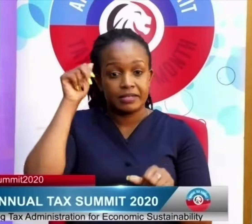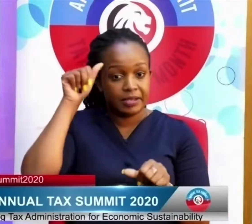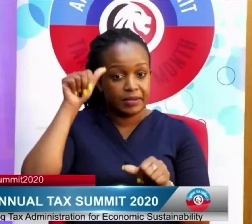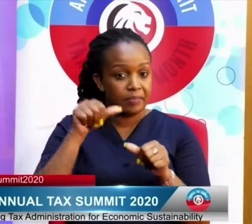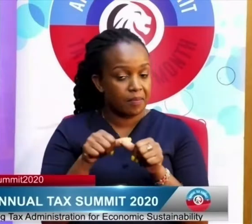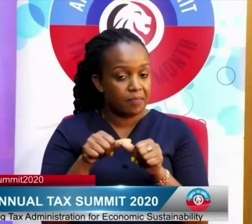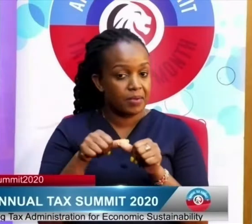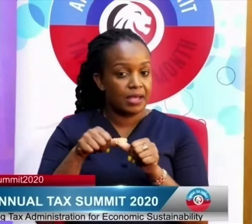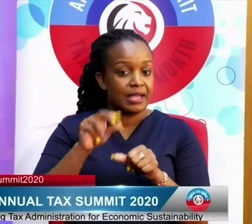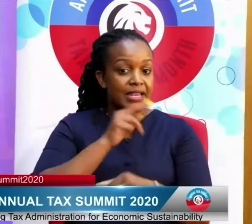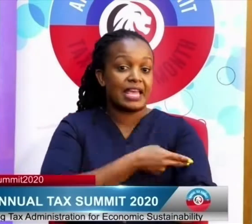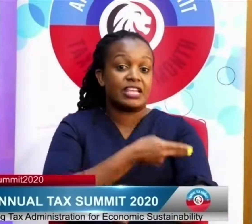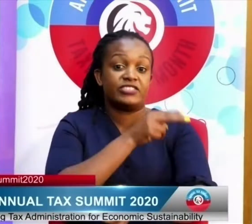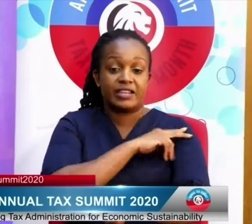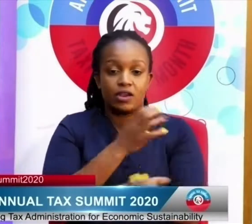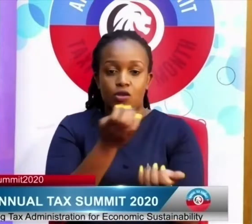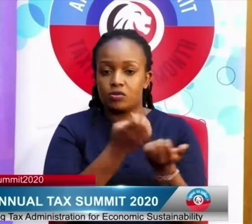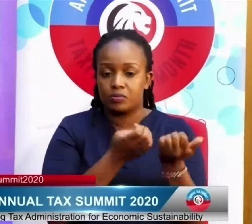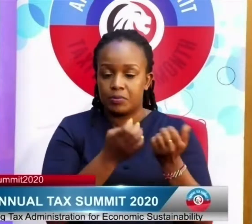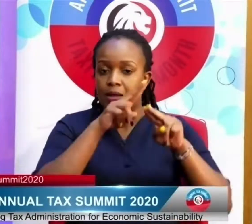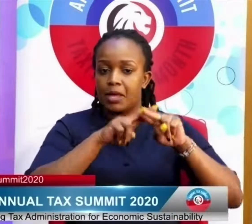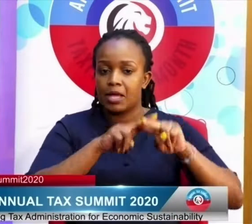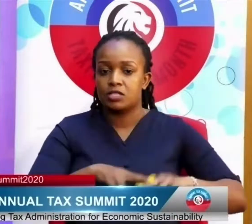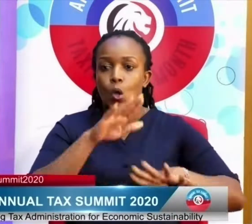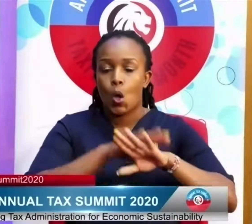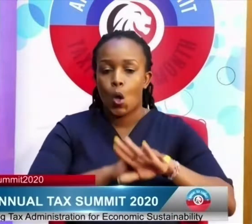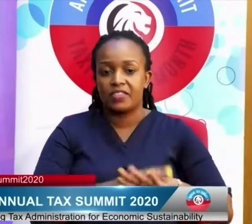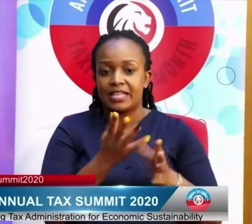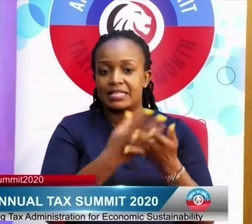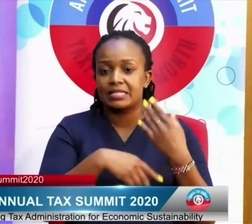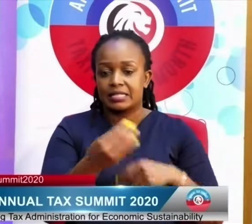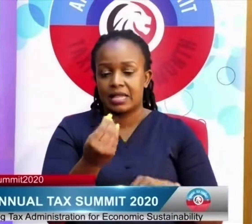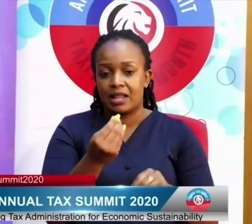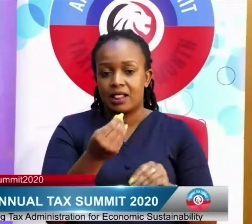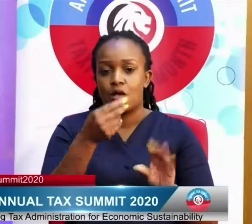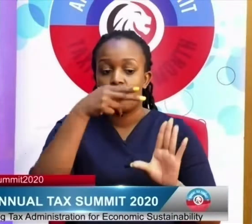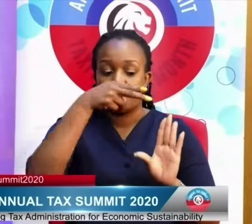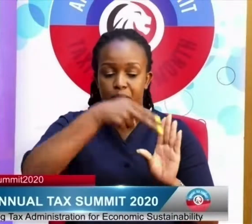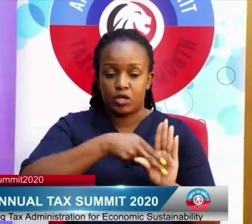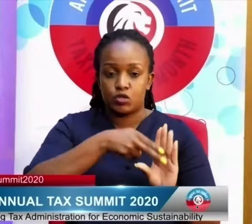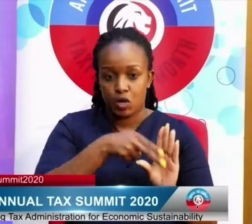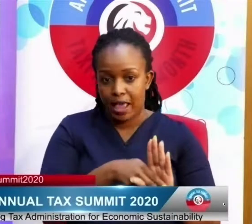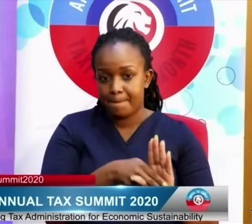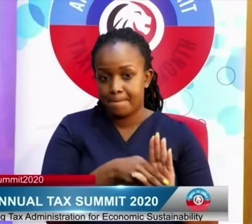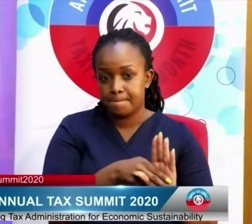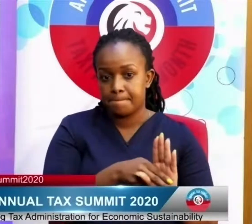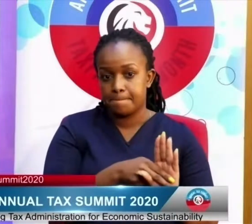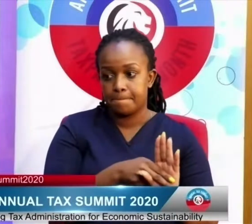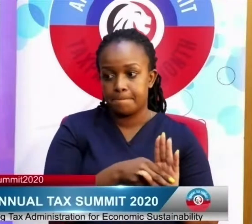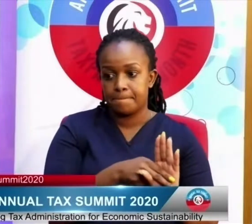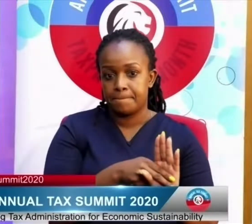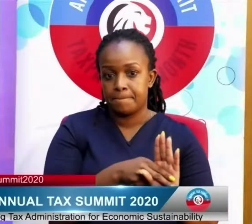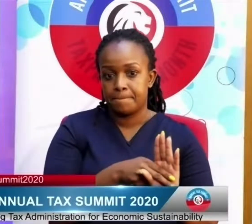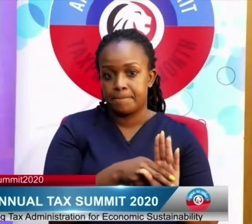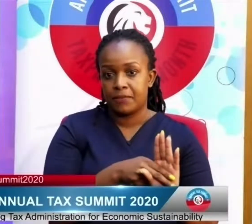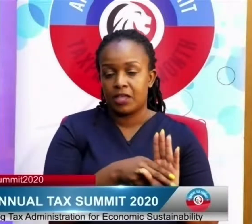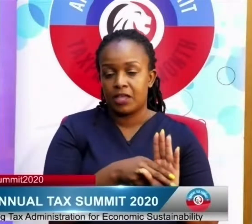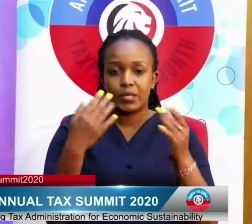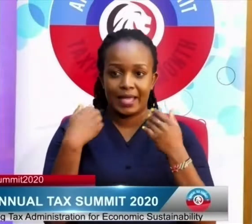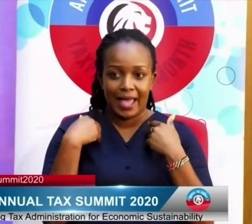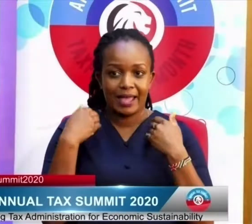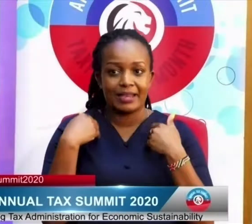60-70% on the sale of petroleum products. And there had been some glut in